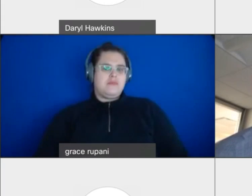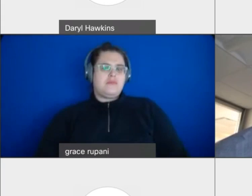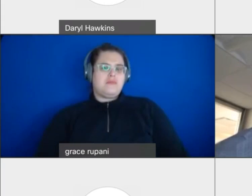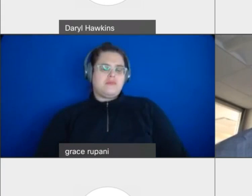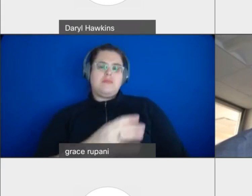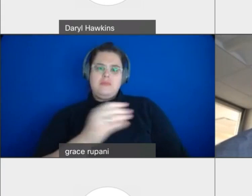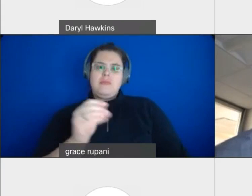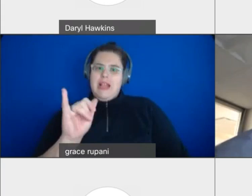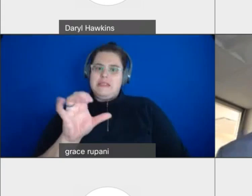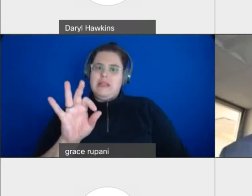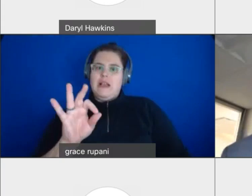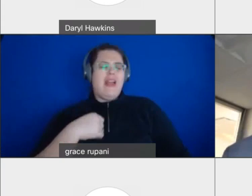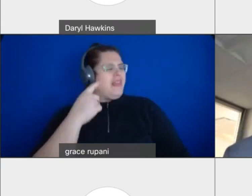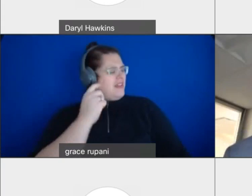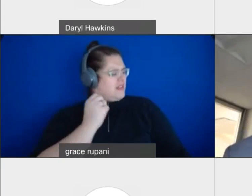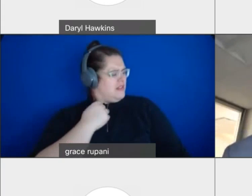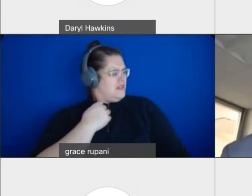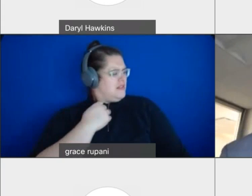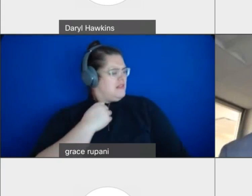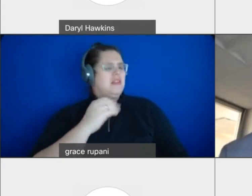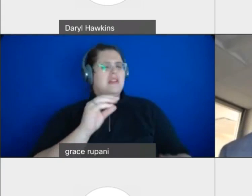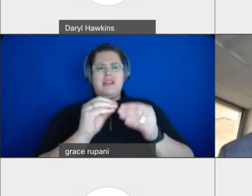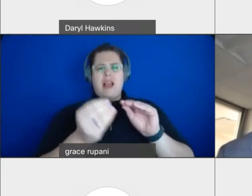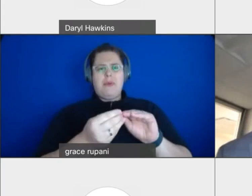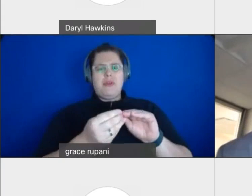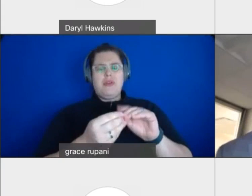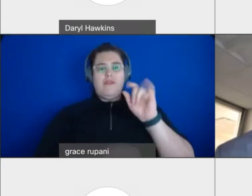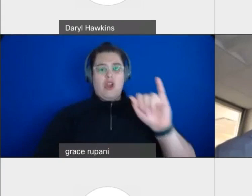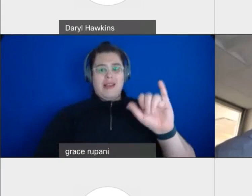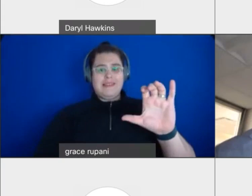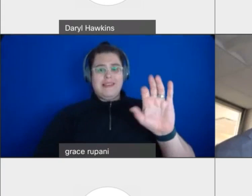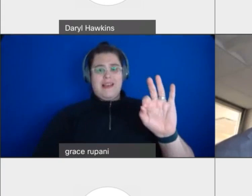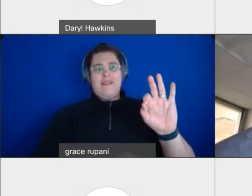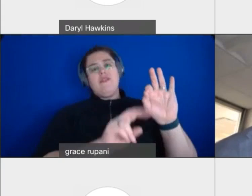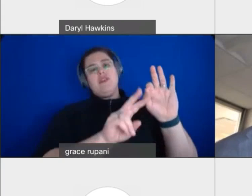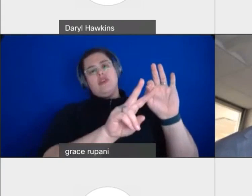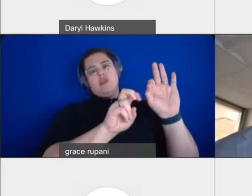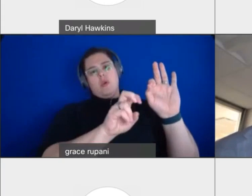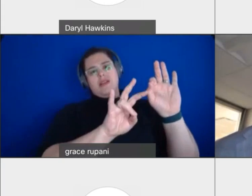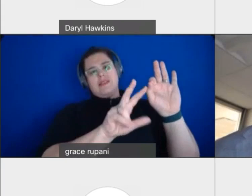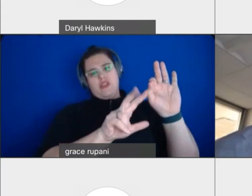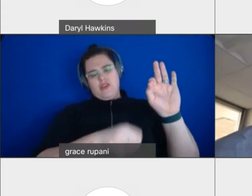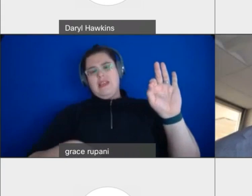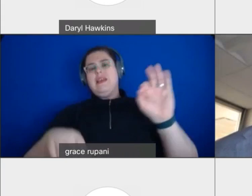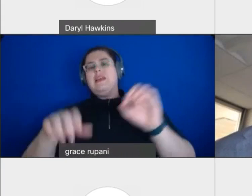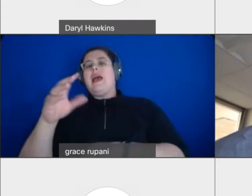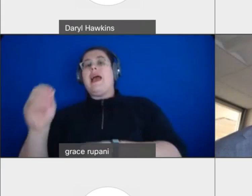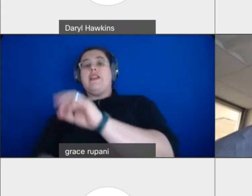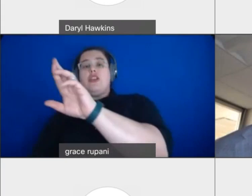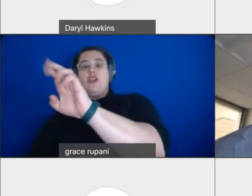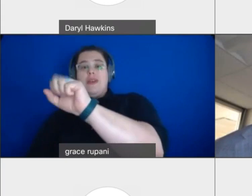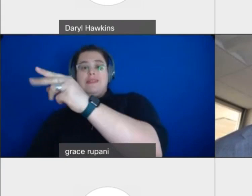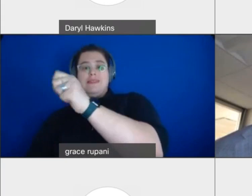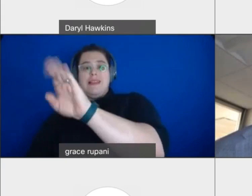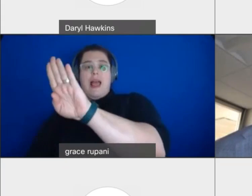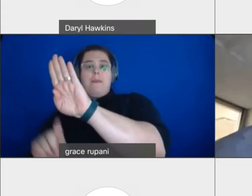ICFs. I think the number is 273 for ICFs and 105 for residential habilitation. So that would be